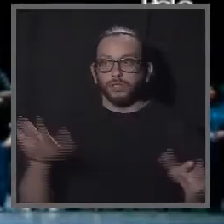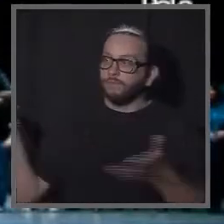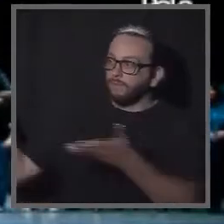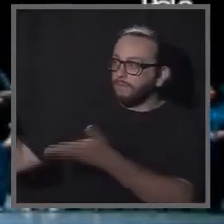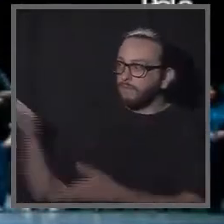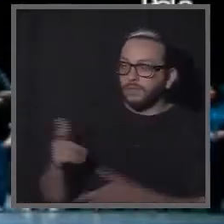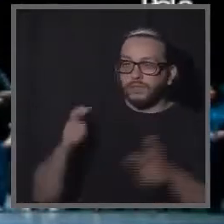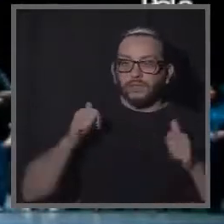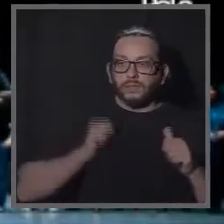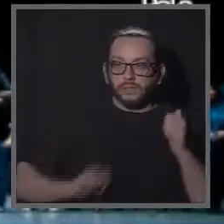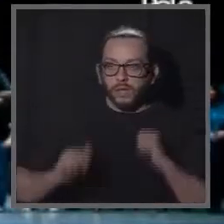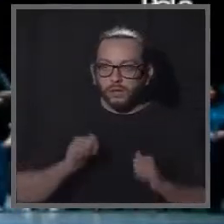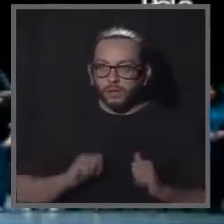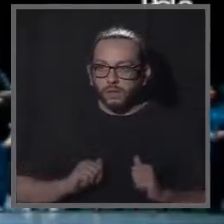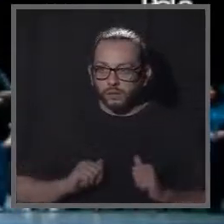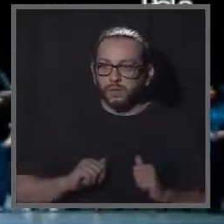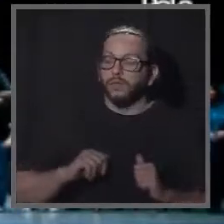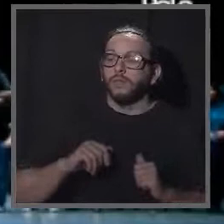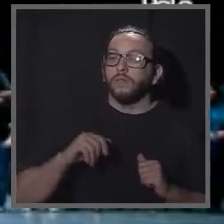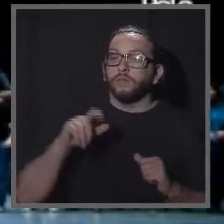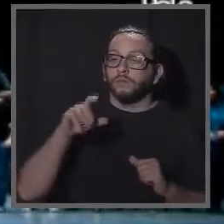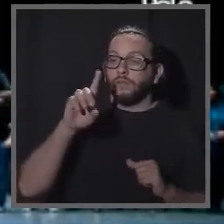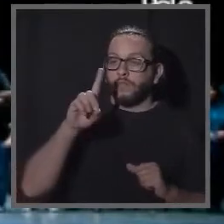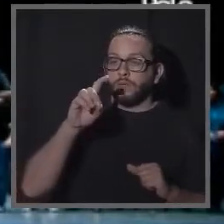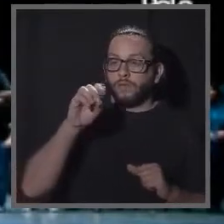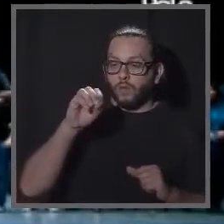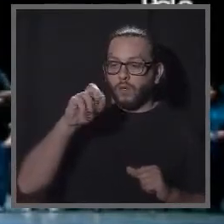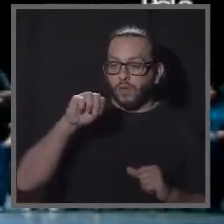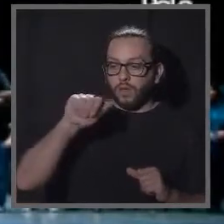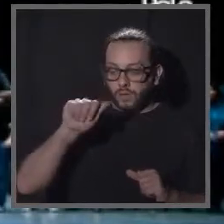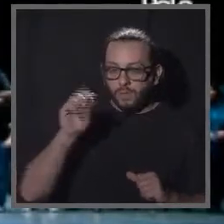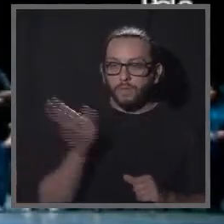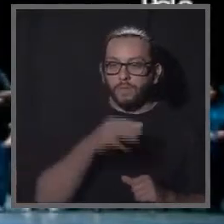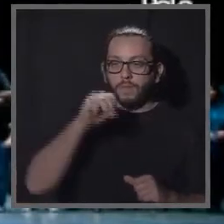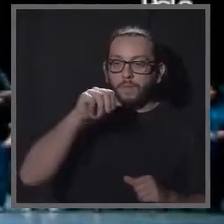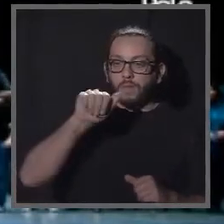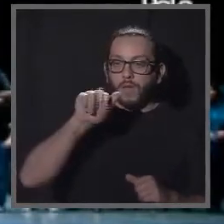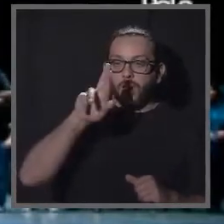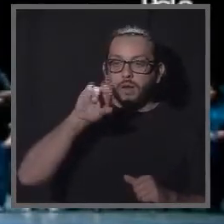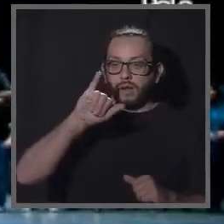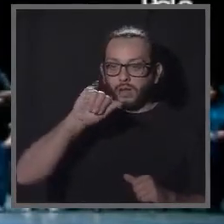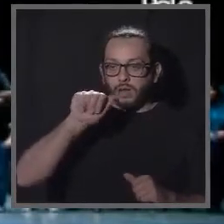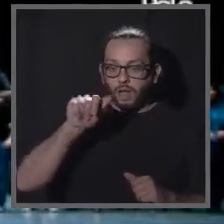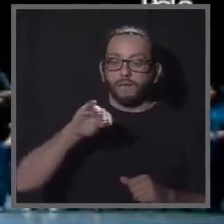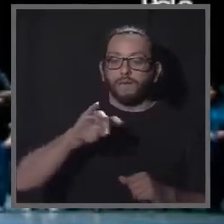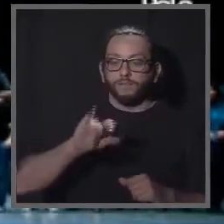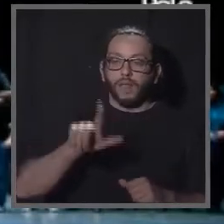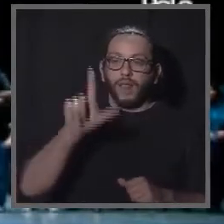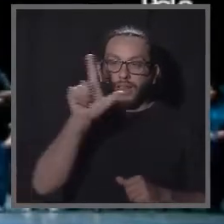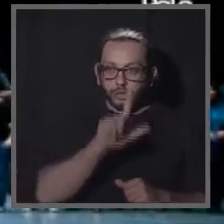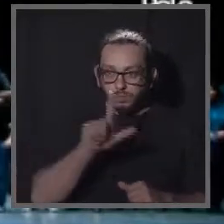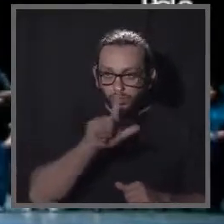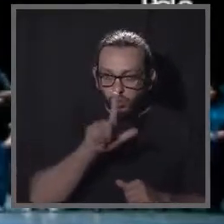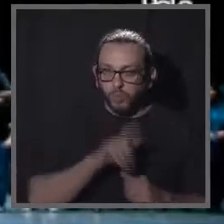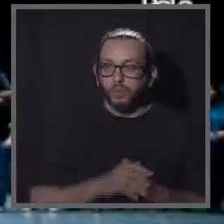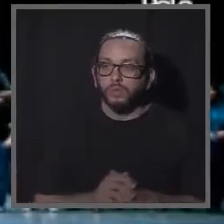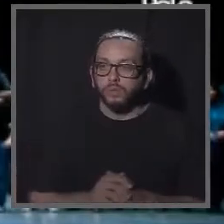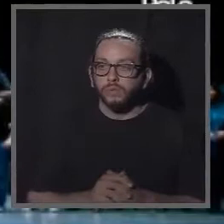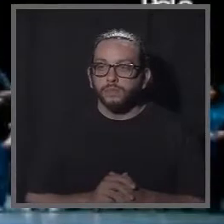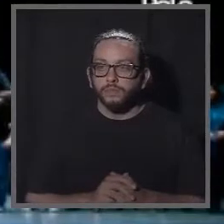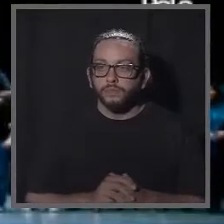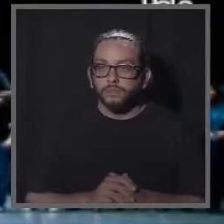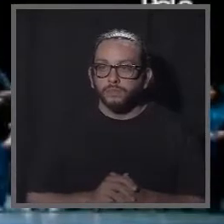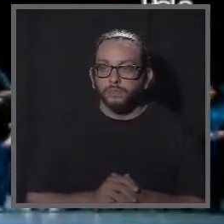project that has taken 2 years until opening, and not considering the previous